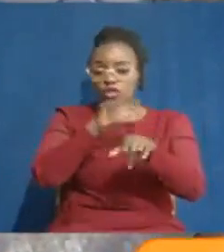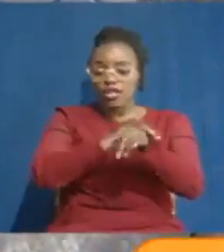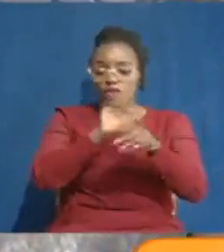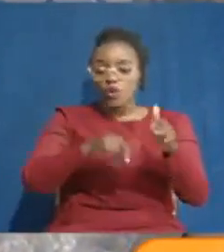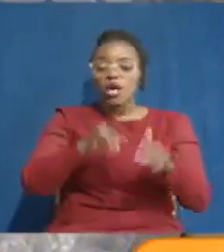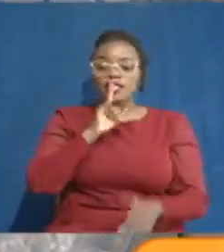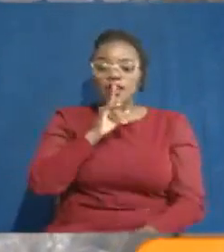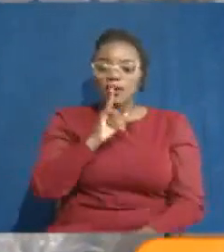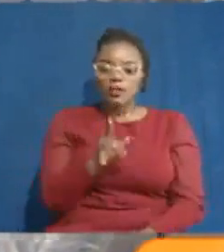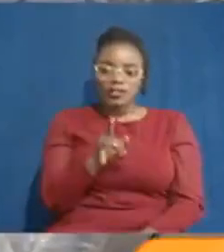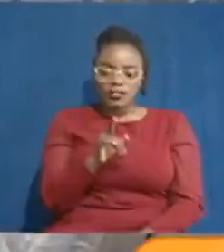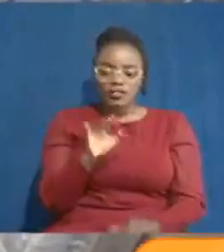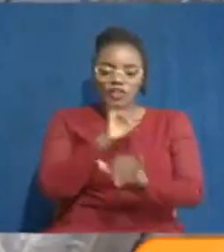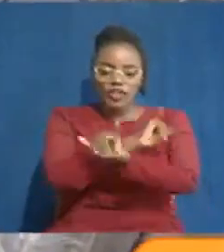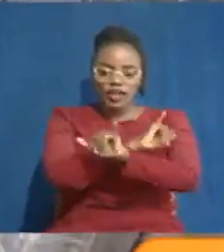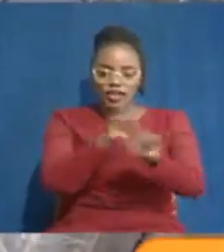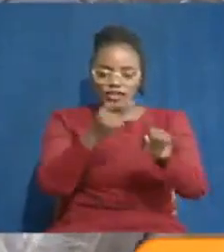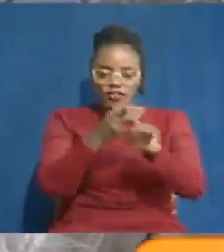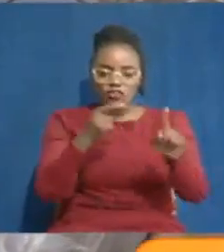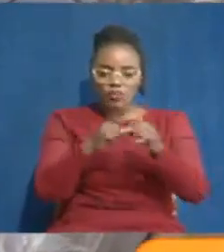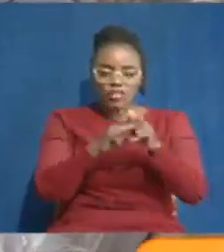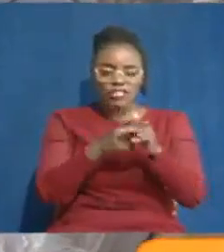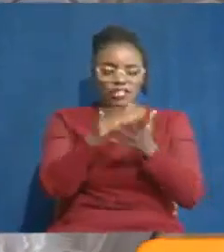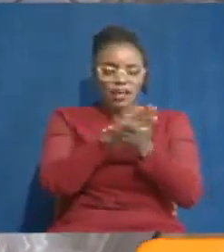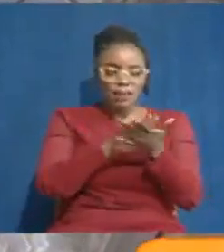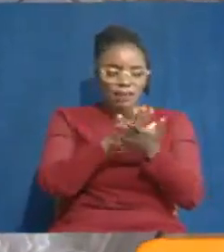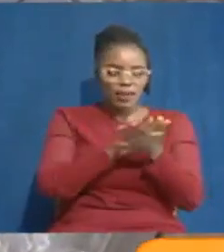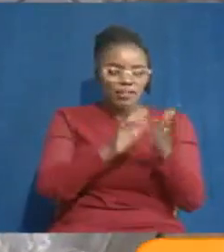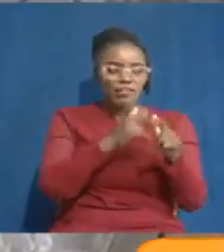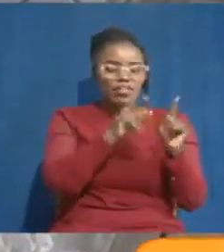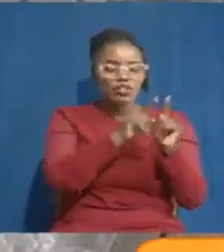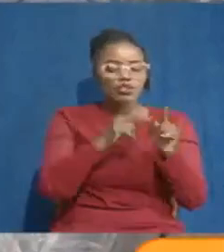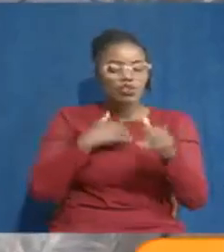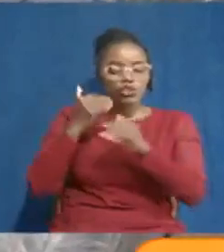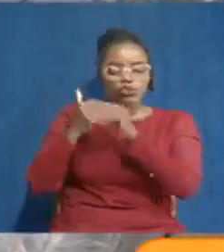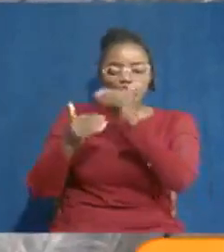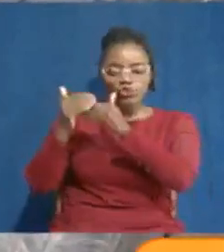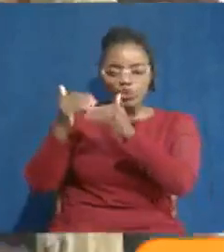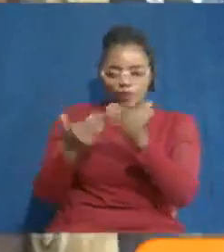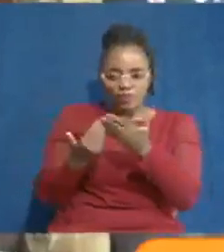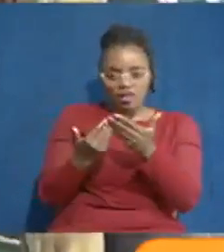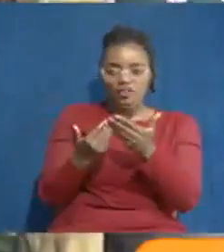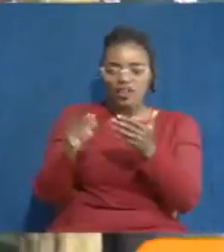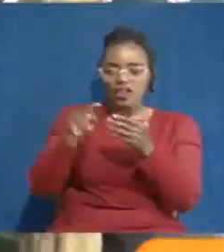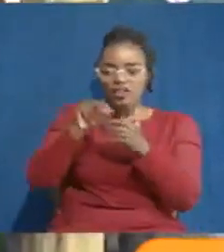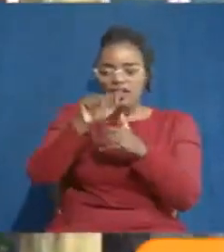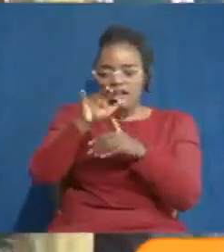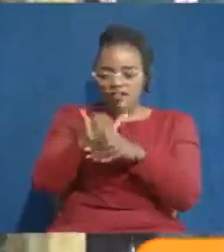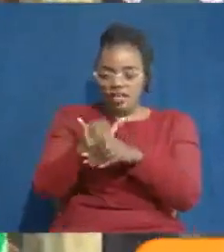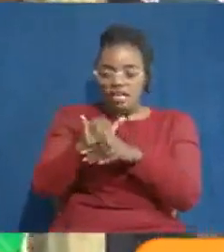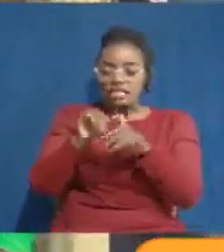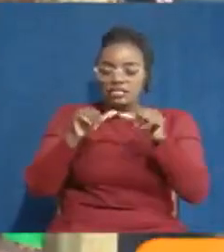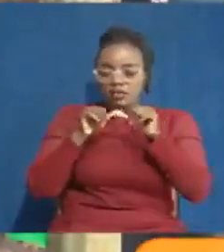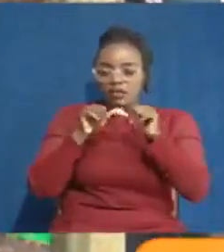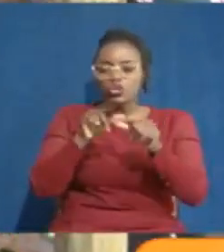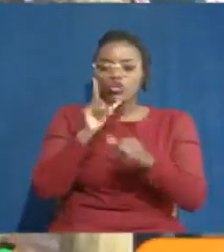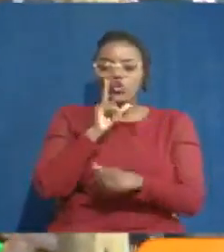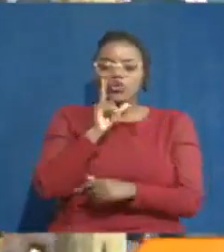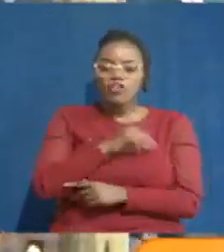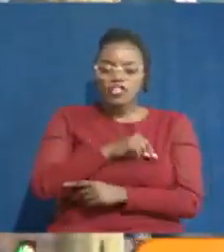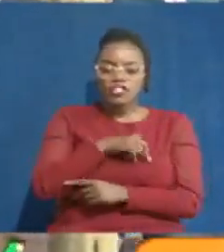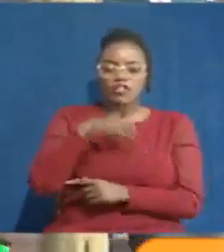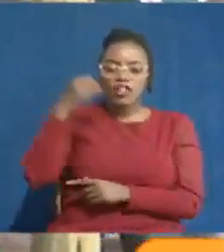orders for clean assembly from the scratch. That means somebody wants us to build for them an EV. We are in the process of completing